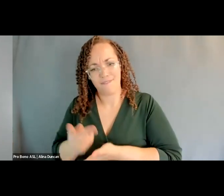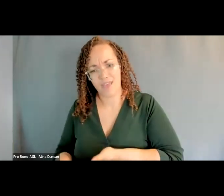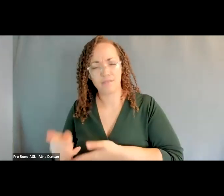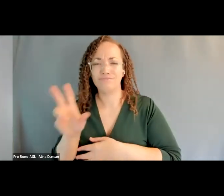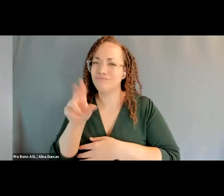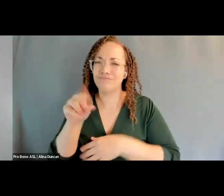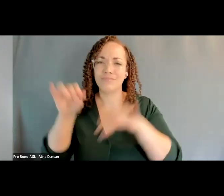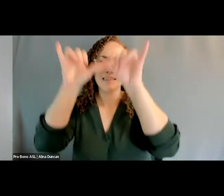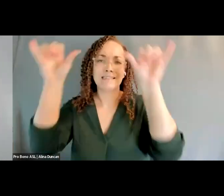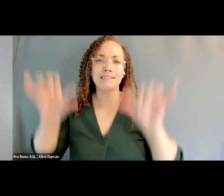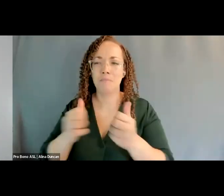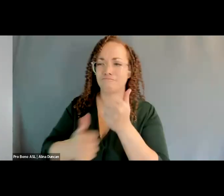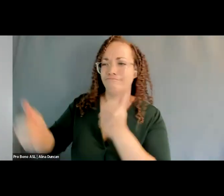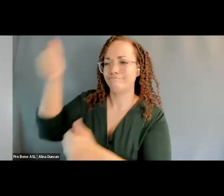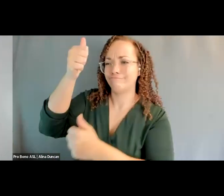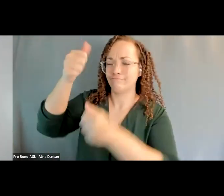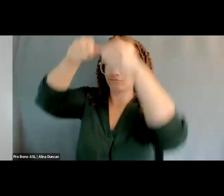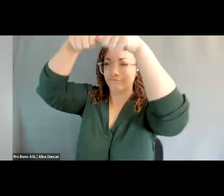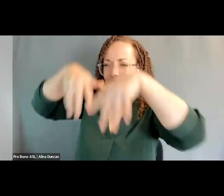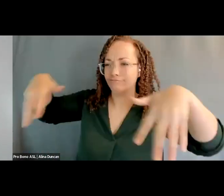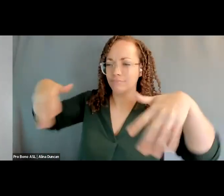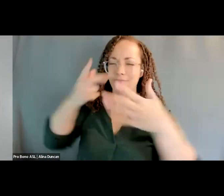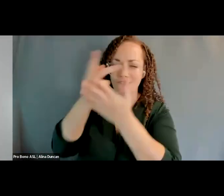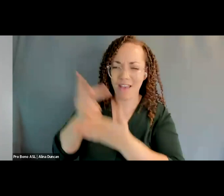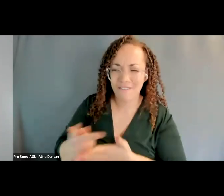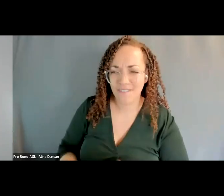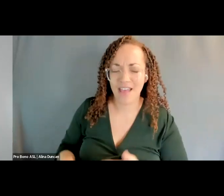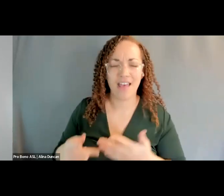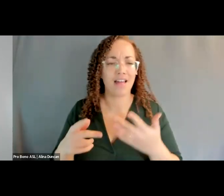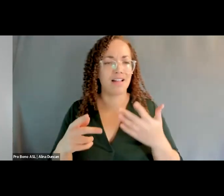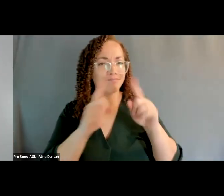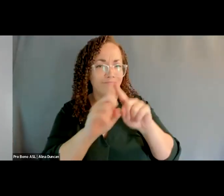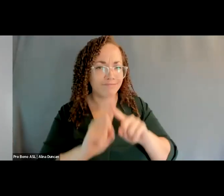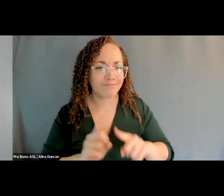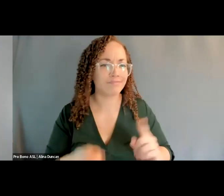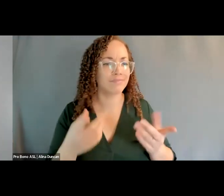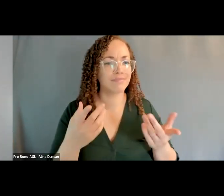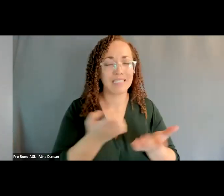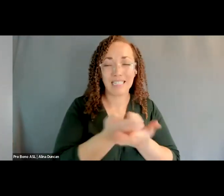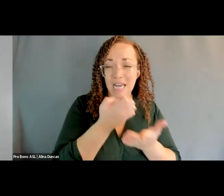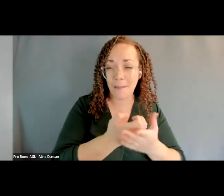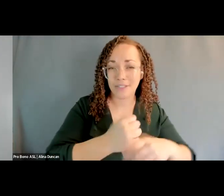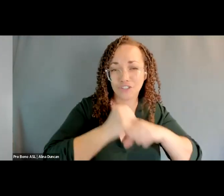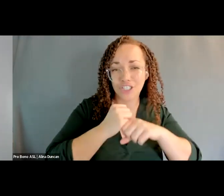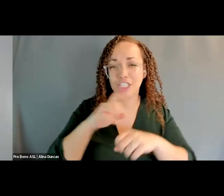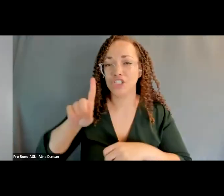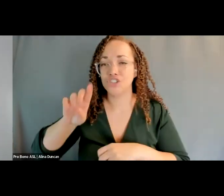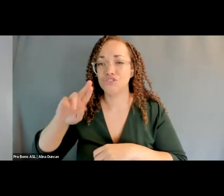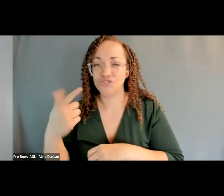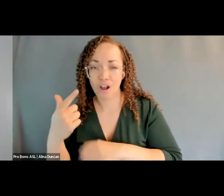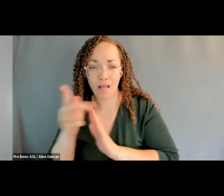and disinvestment, economic insecurity, drug prohibition, and a lack of robust, accessible